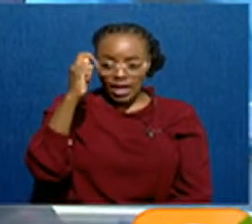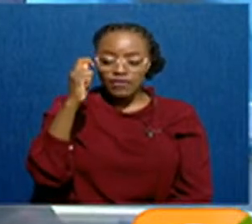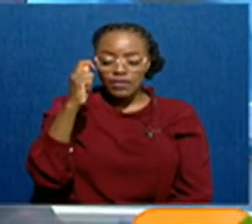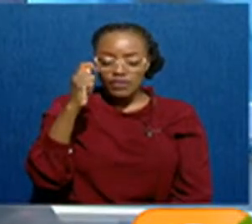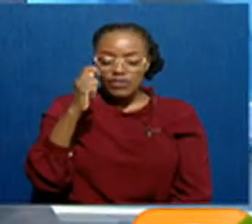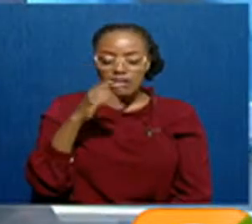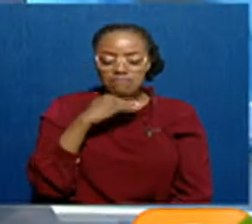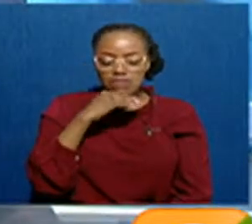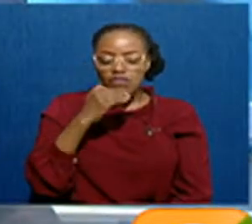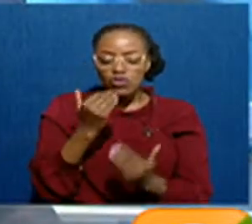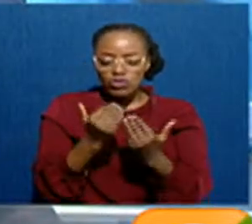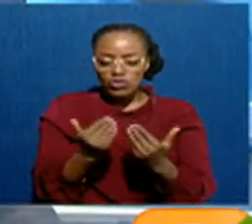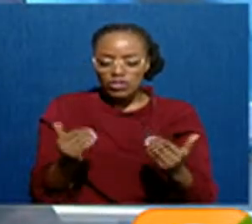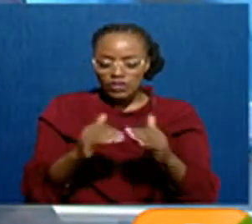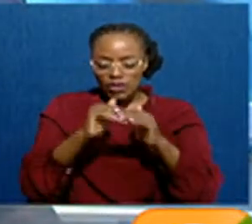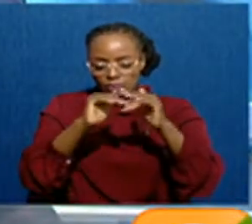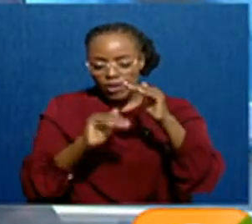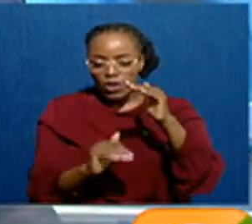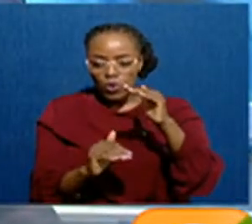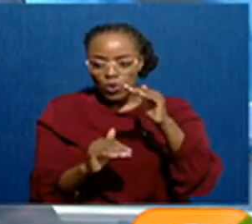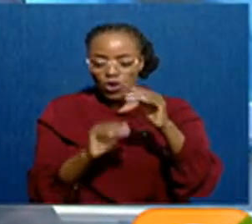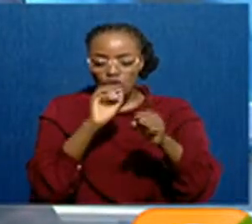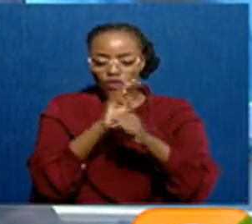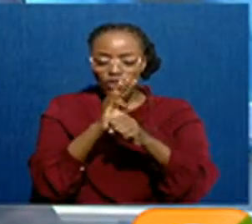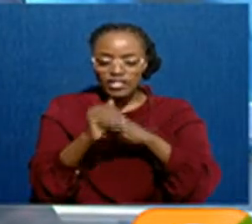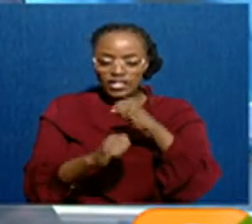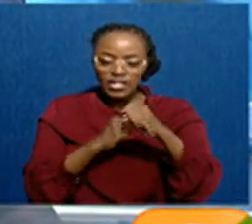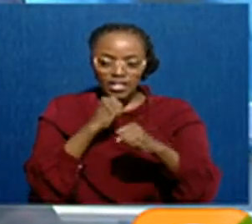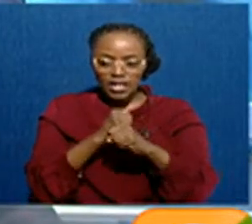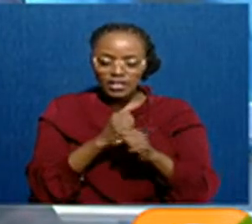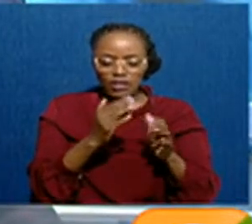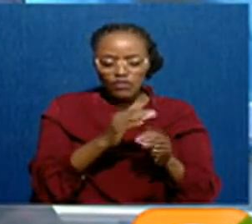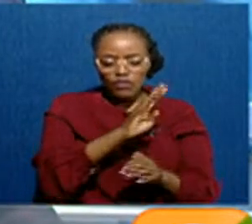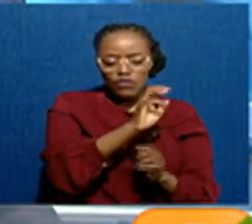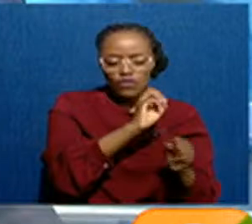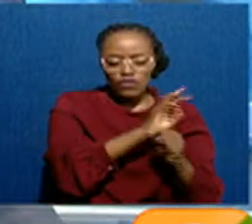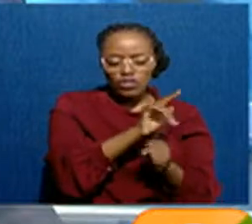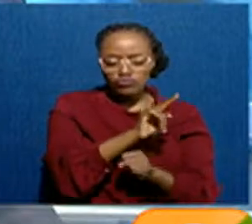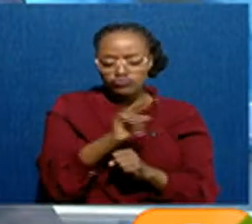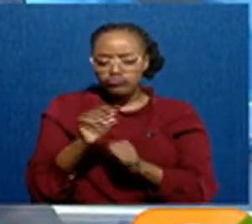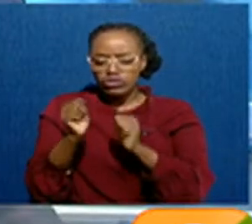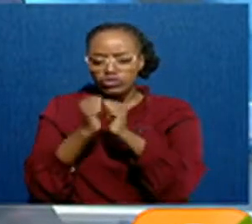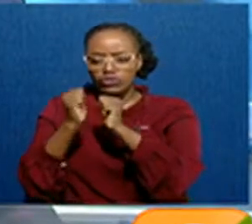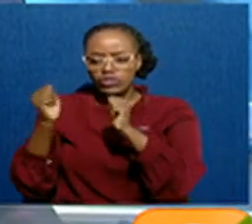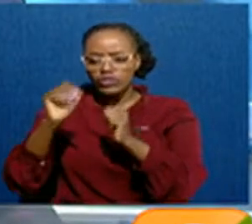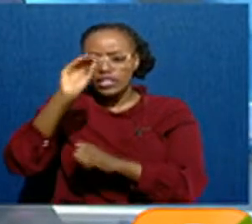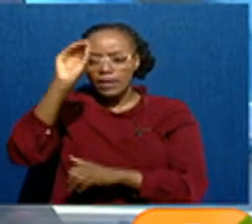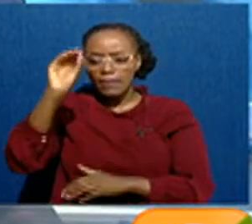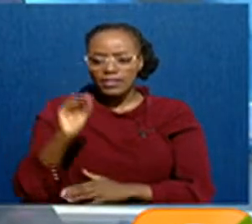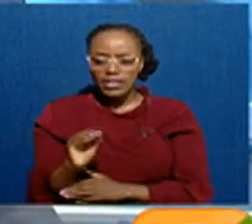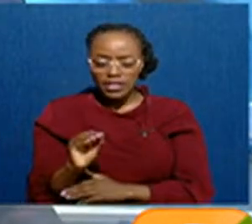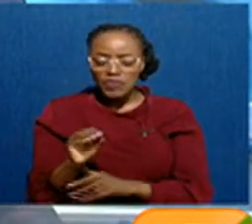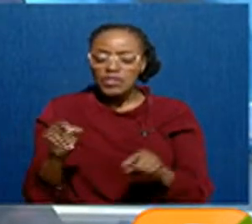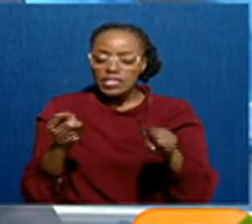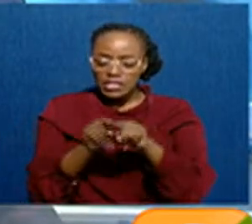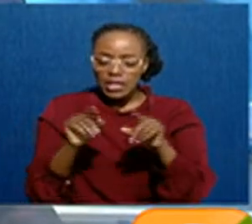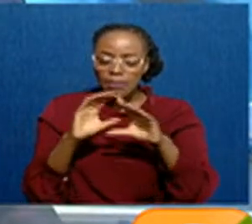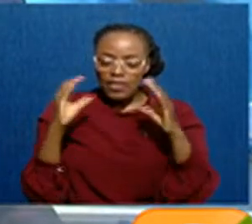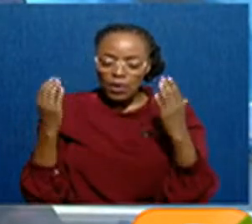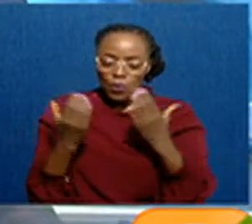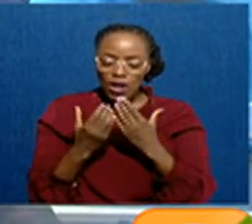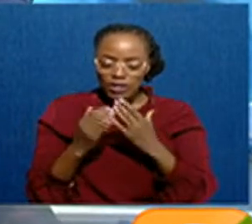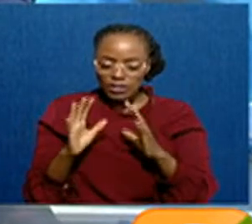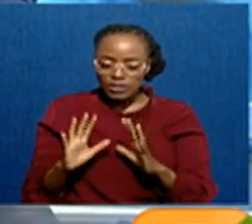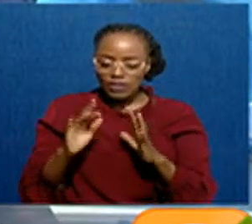rate among children under the age of 14 is between 14 and 15%. And even as the world marks